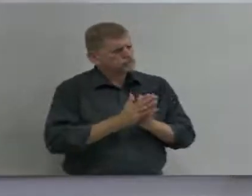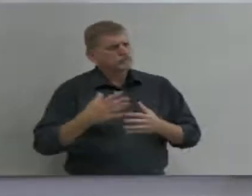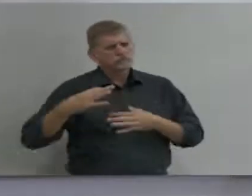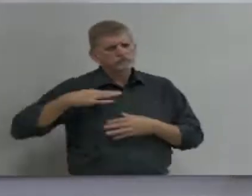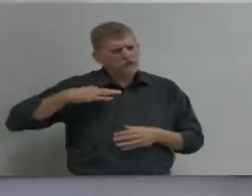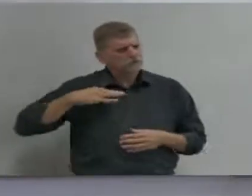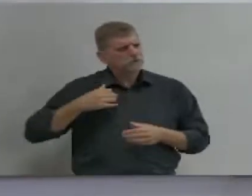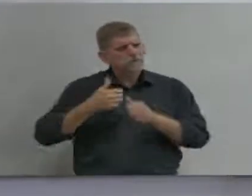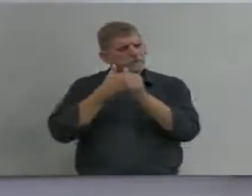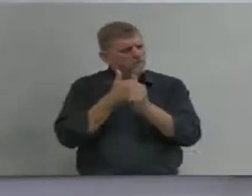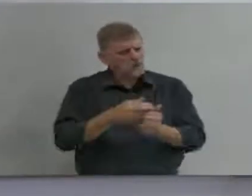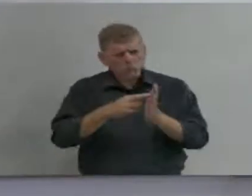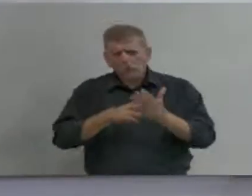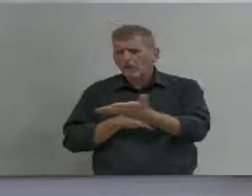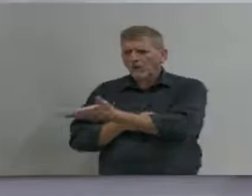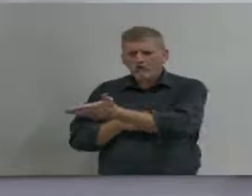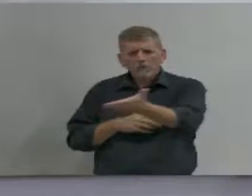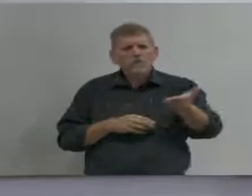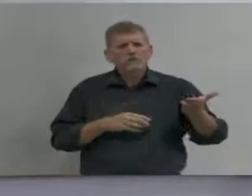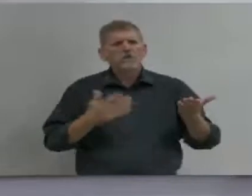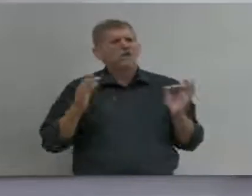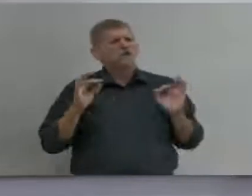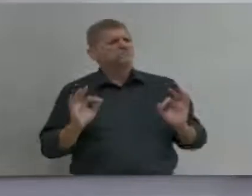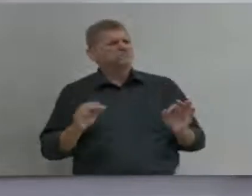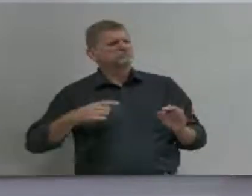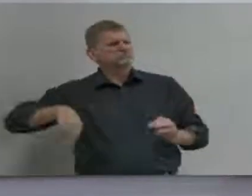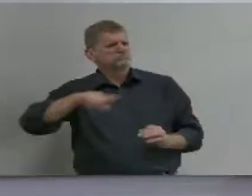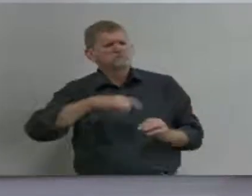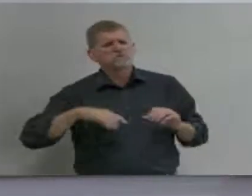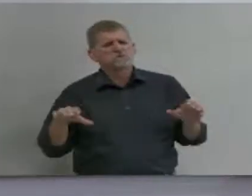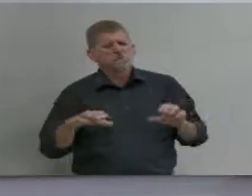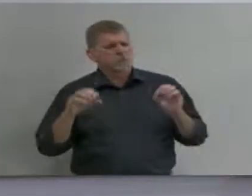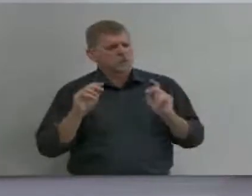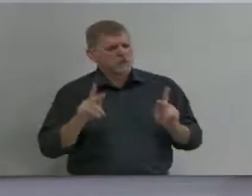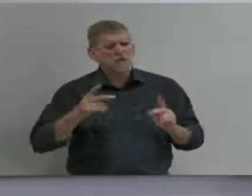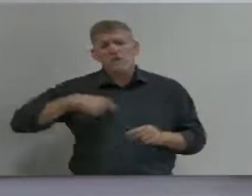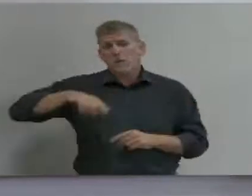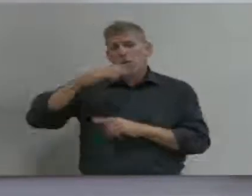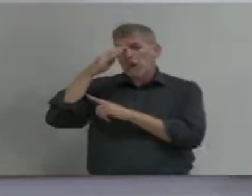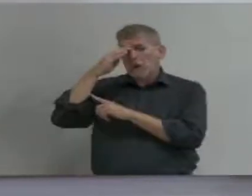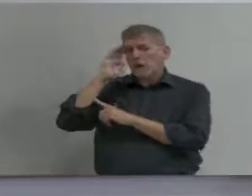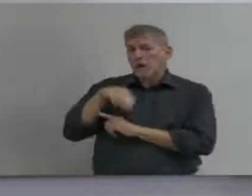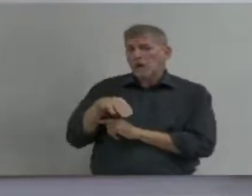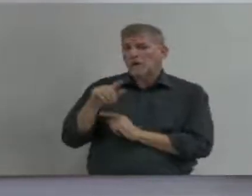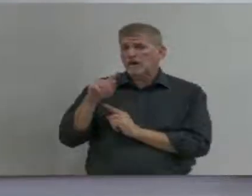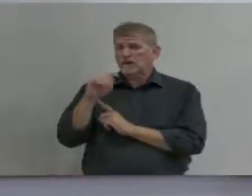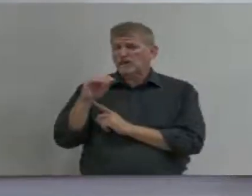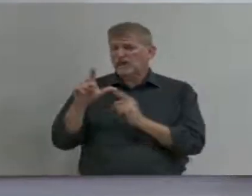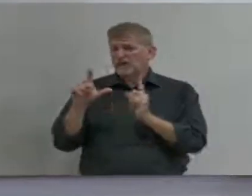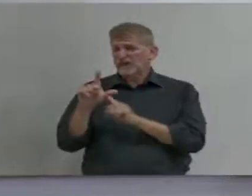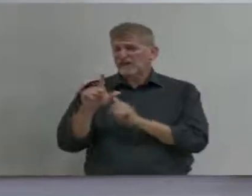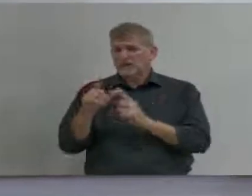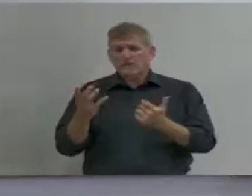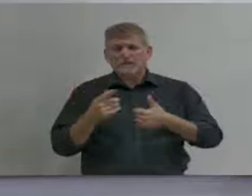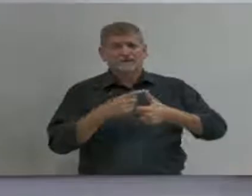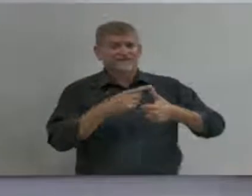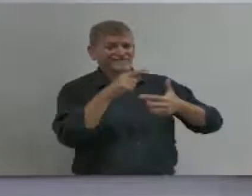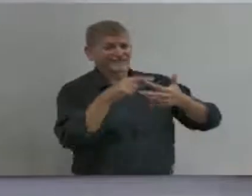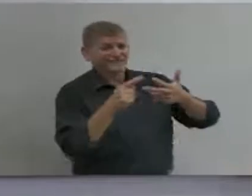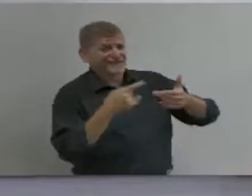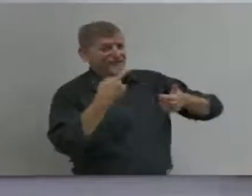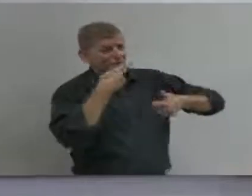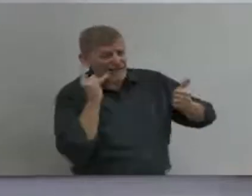like Dr. Adler said, we know what tools we can bring to the fight, and masks are probably one of the best